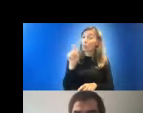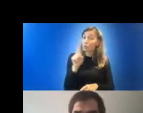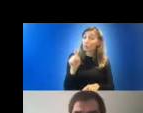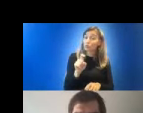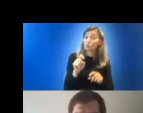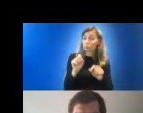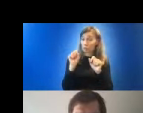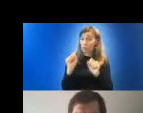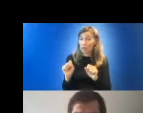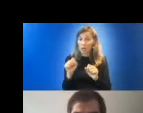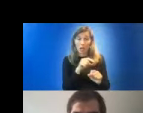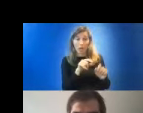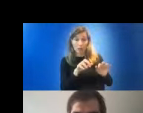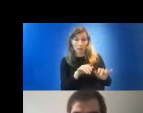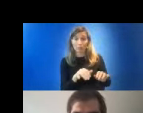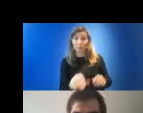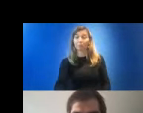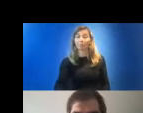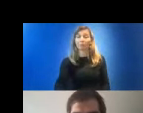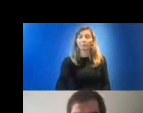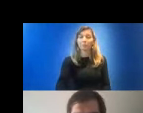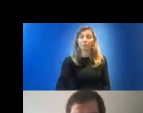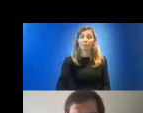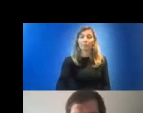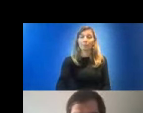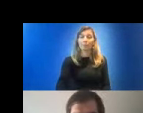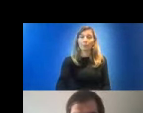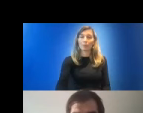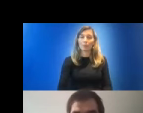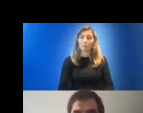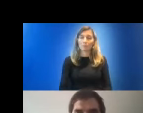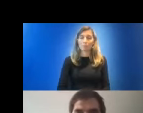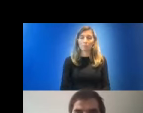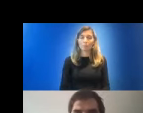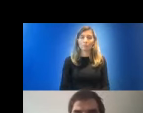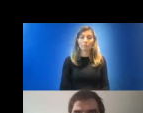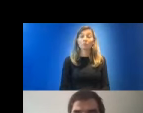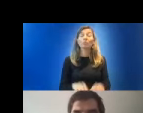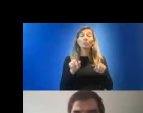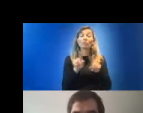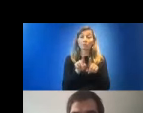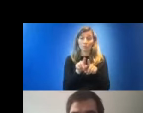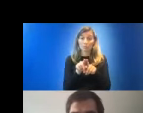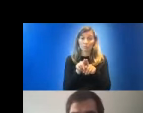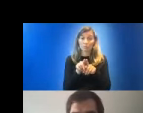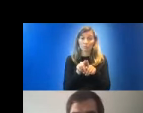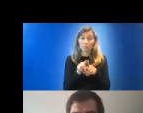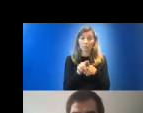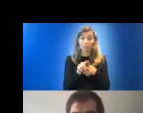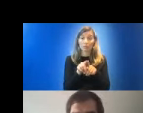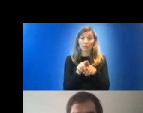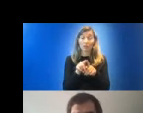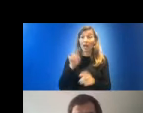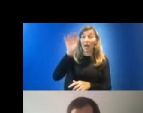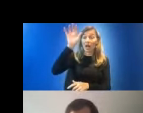it in there. I recommend as well for you to follow the link for captioning, because I